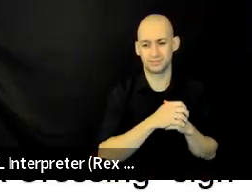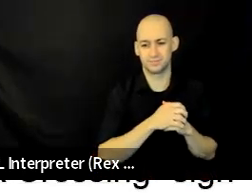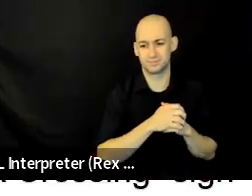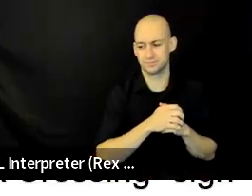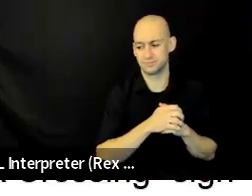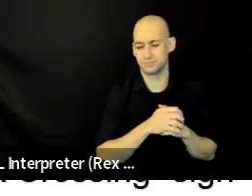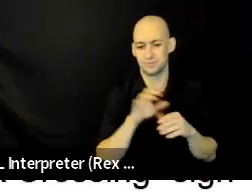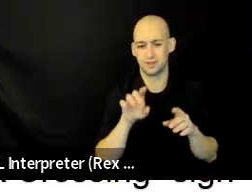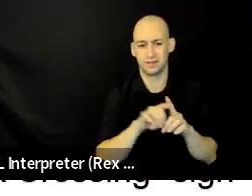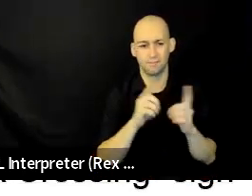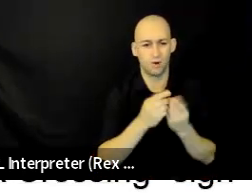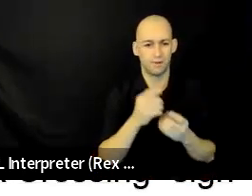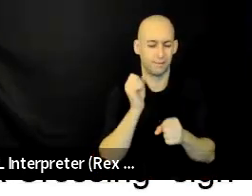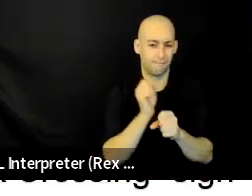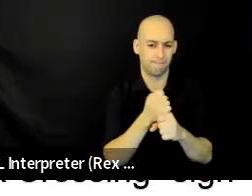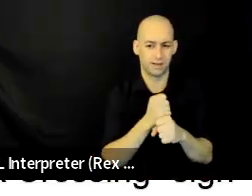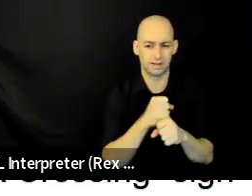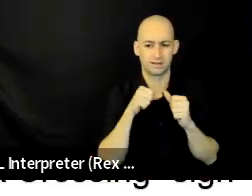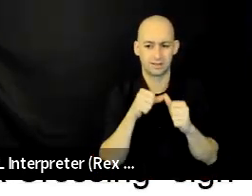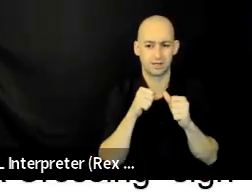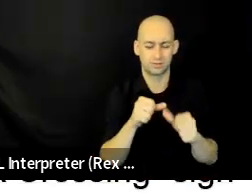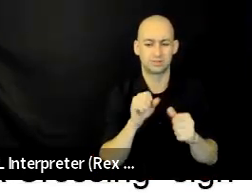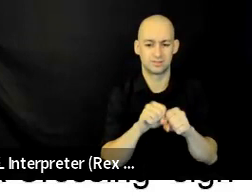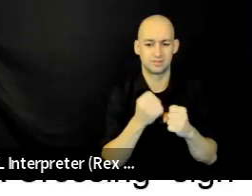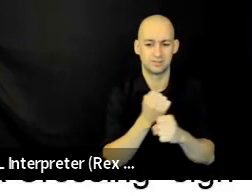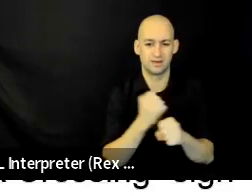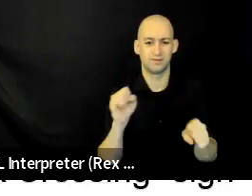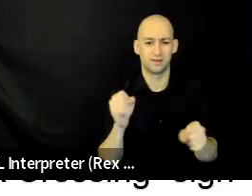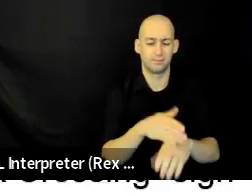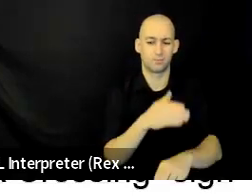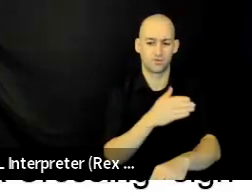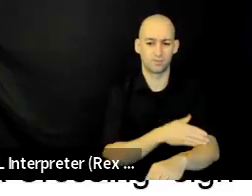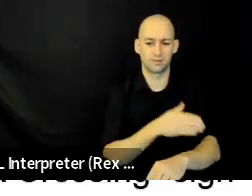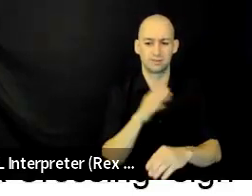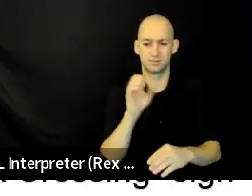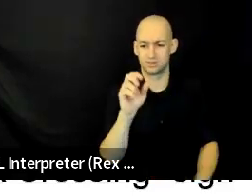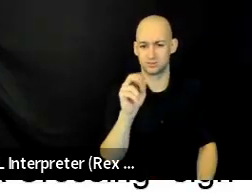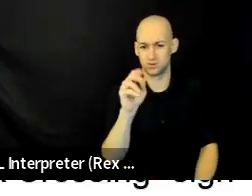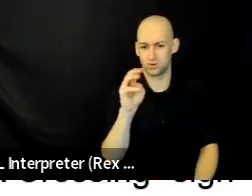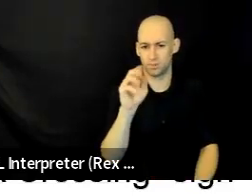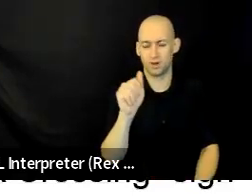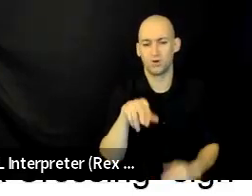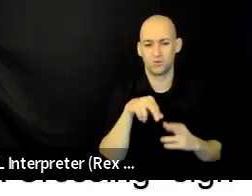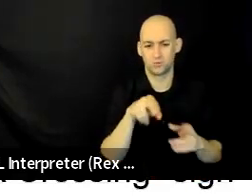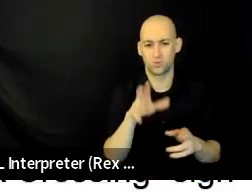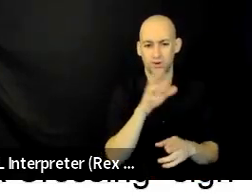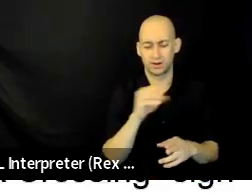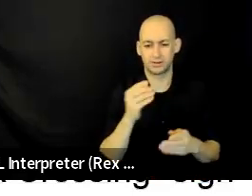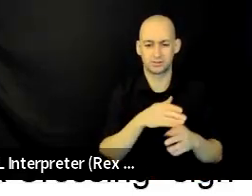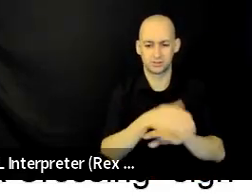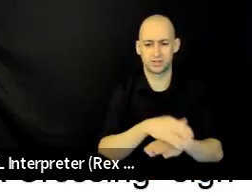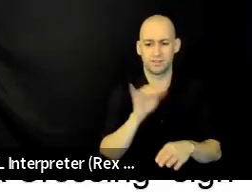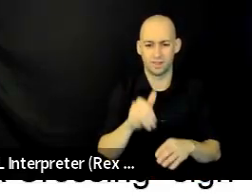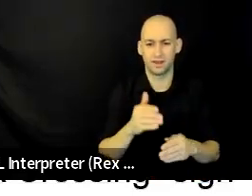The department has made continuous safety improvements at the Wilsona Road and US 101 intersection. These improvements